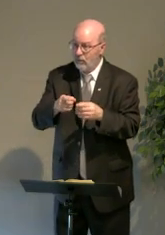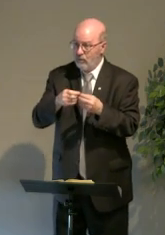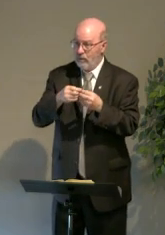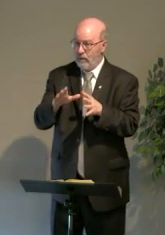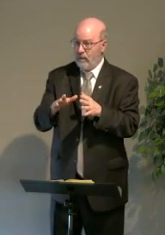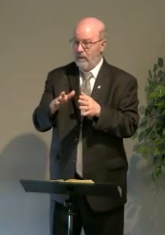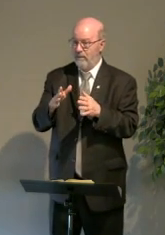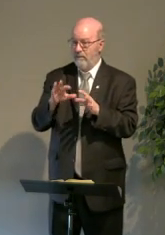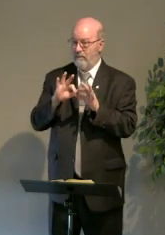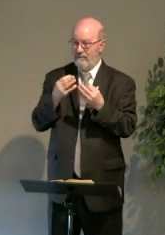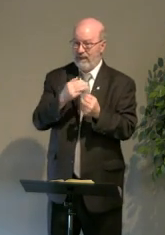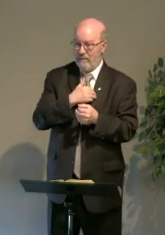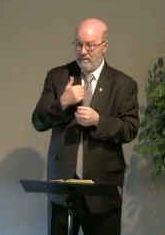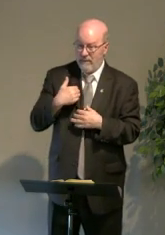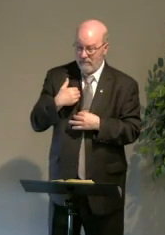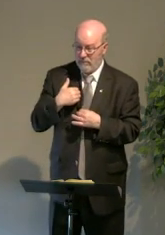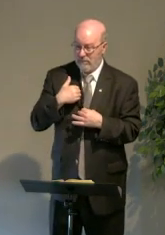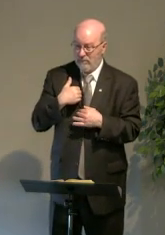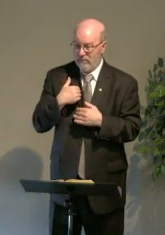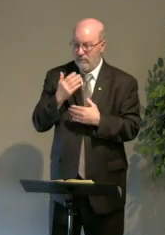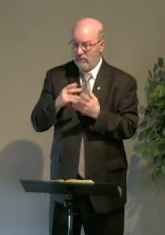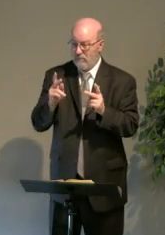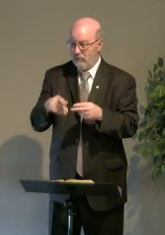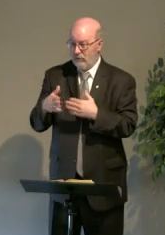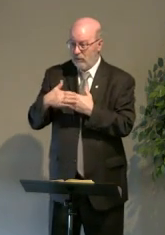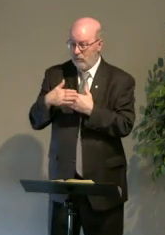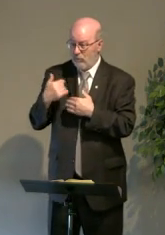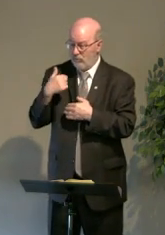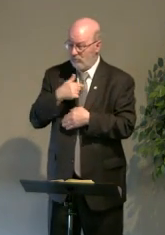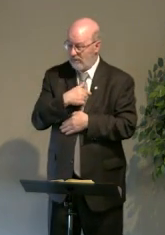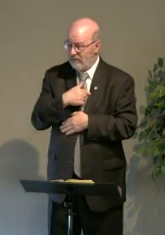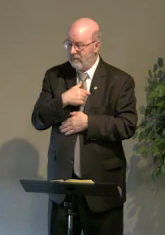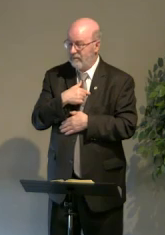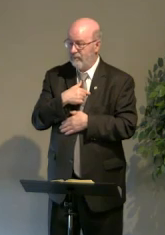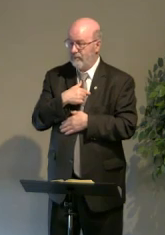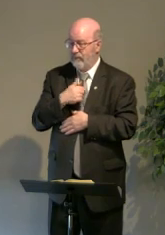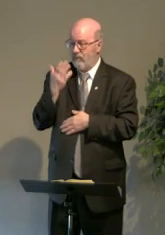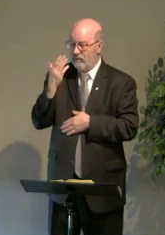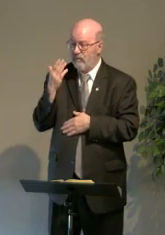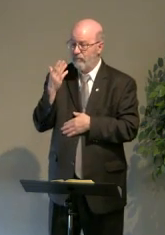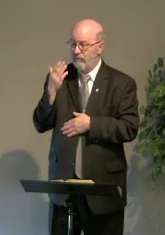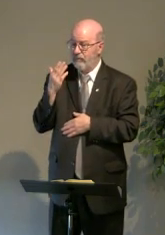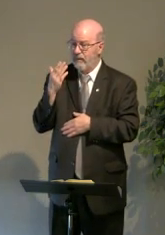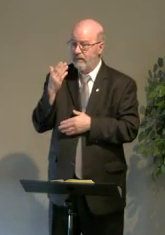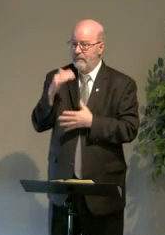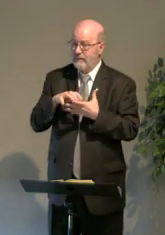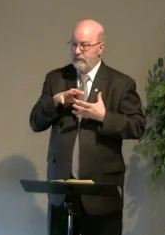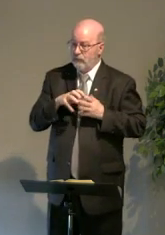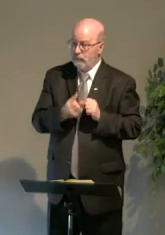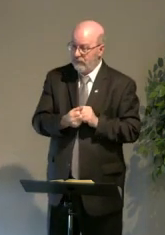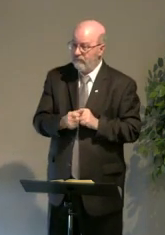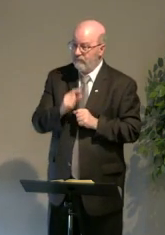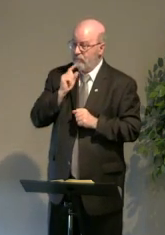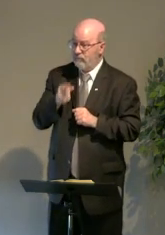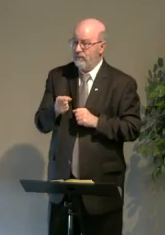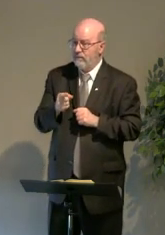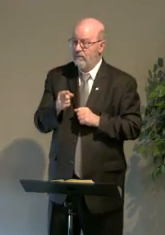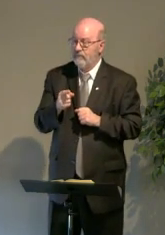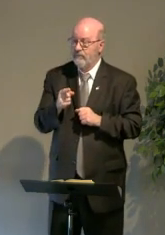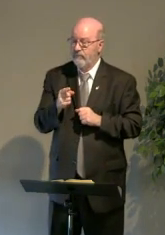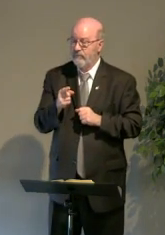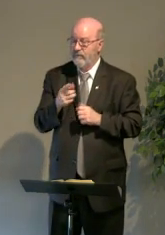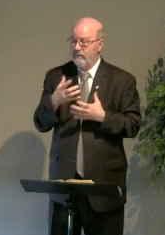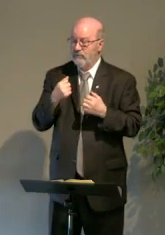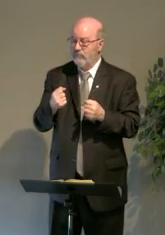lost a loved one or someone that was very close to us, and we know that grief is very real and